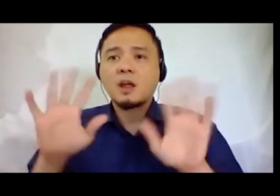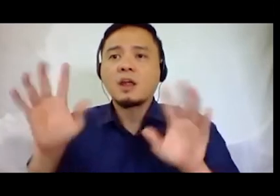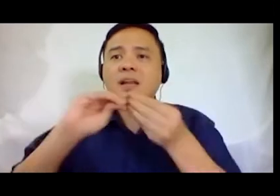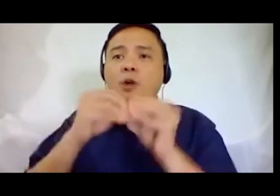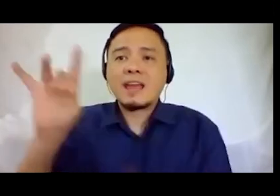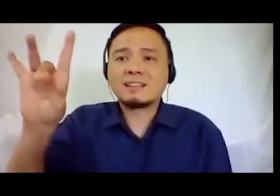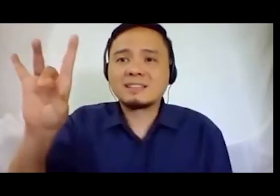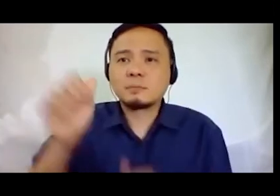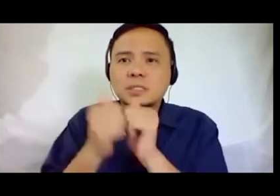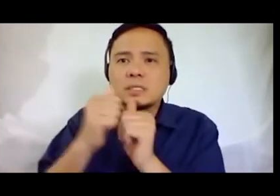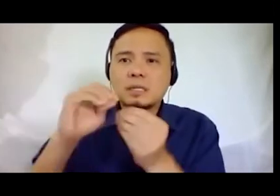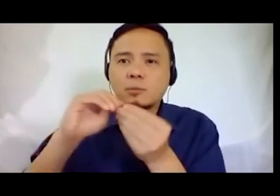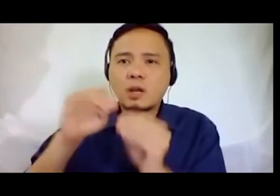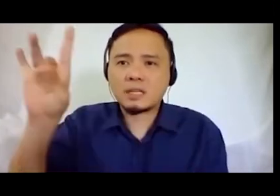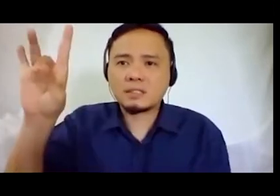now.